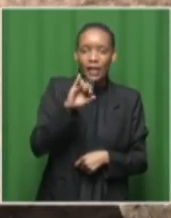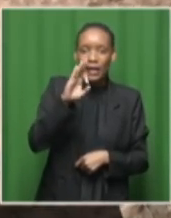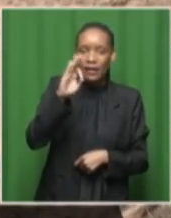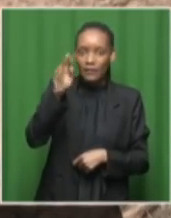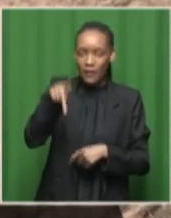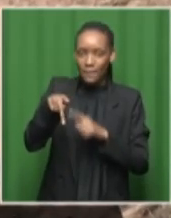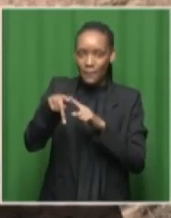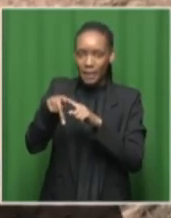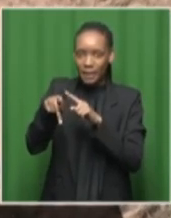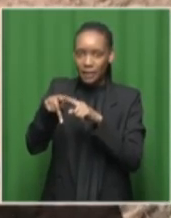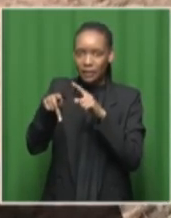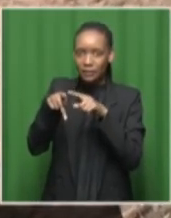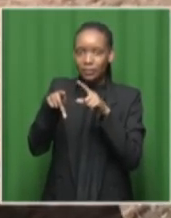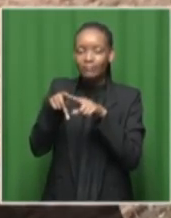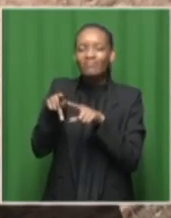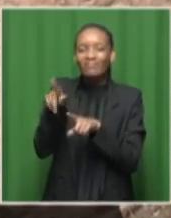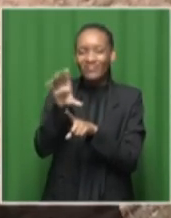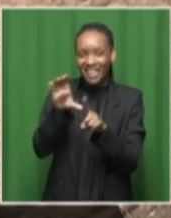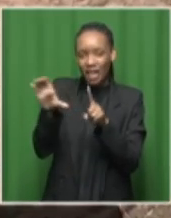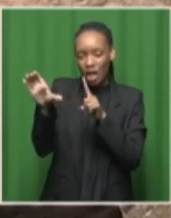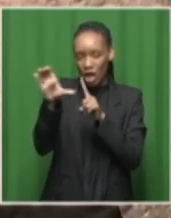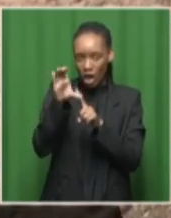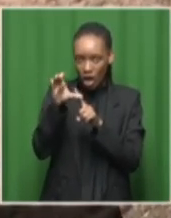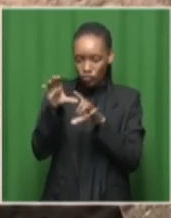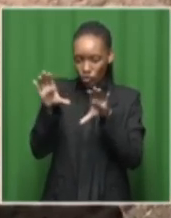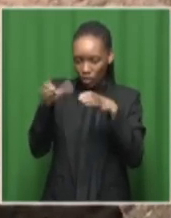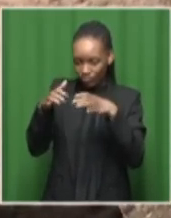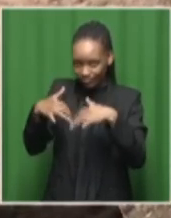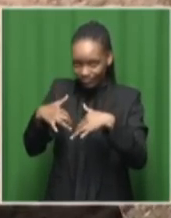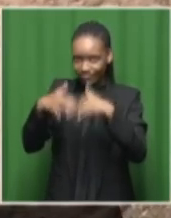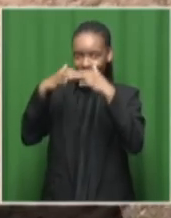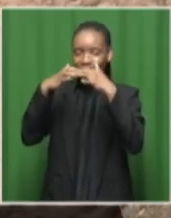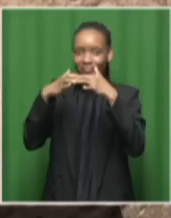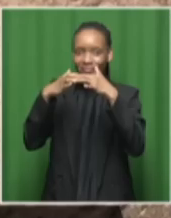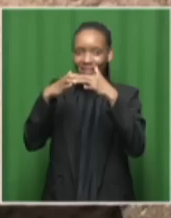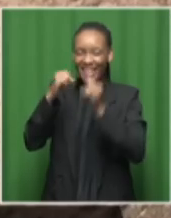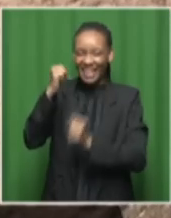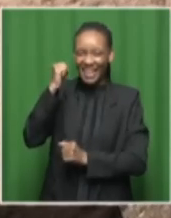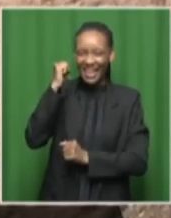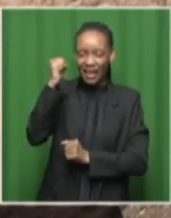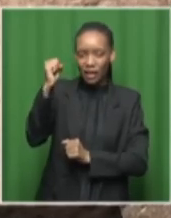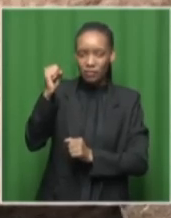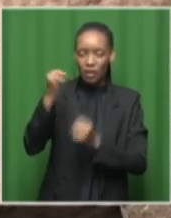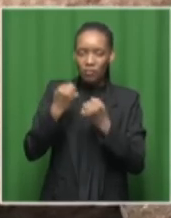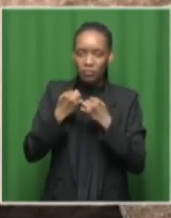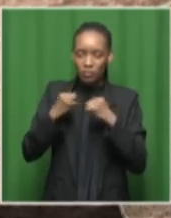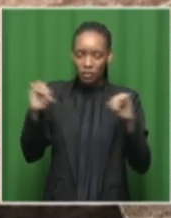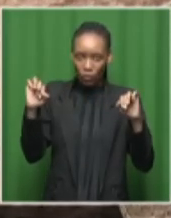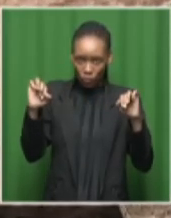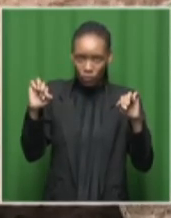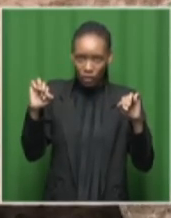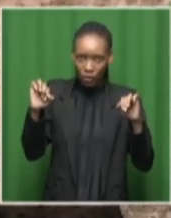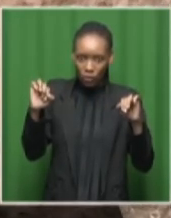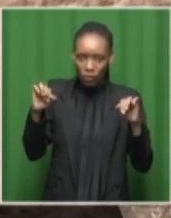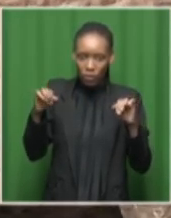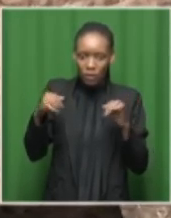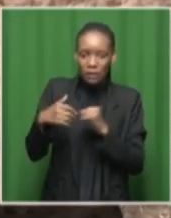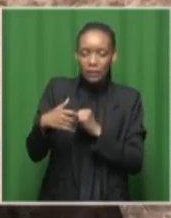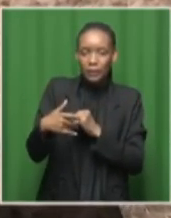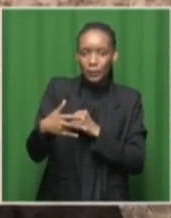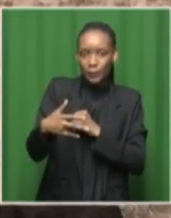cultural movement at the time, Inkatha yenkululeko, up until he formed the